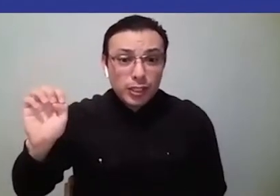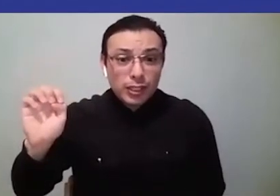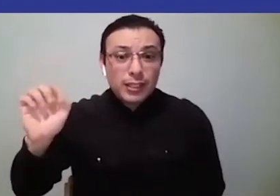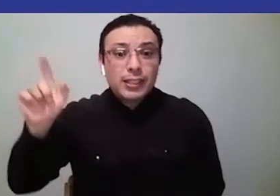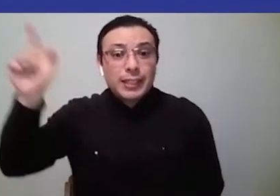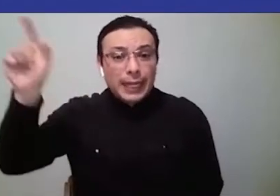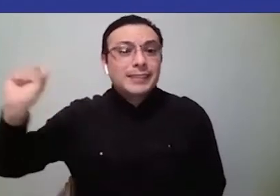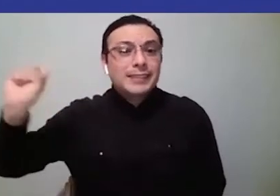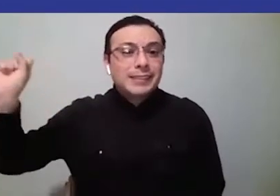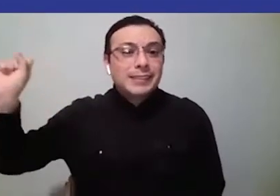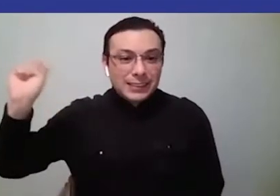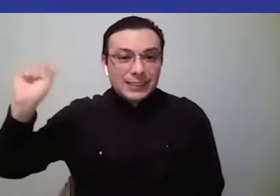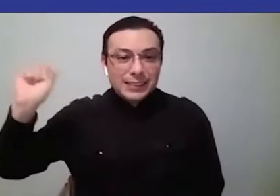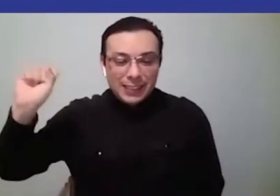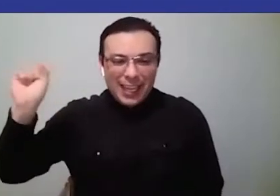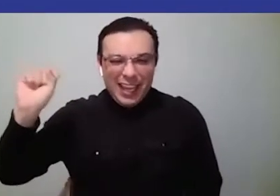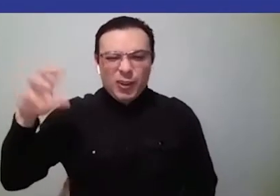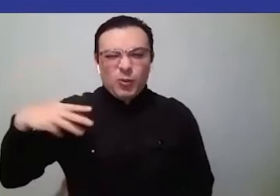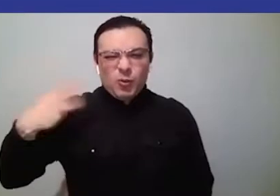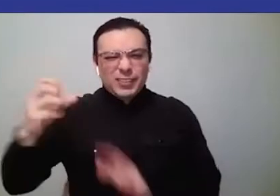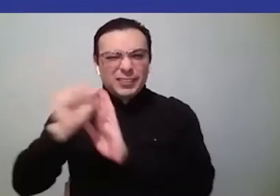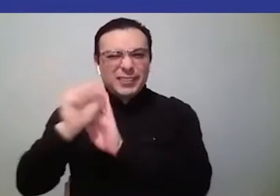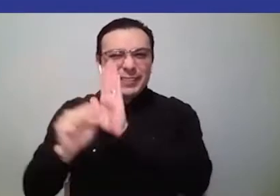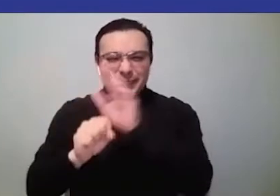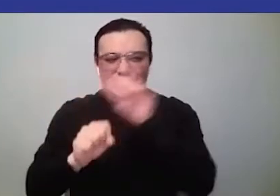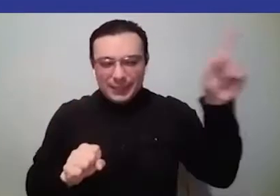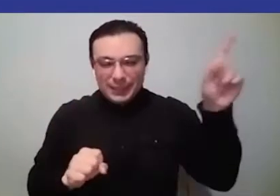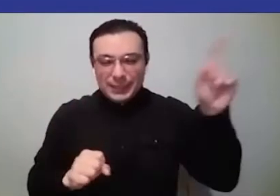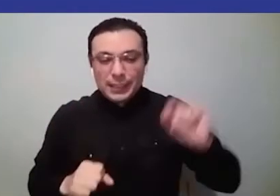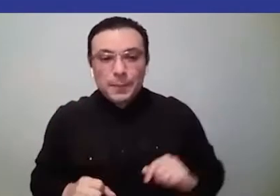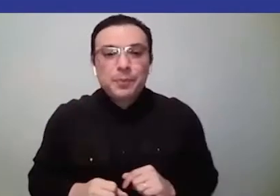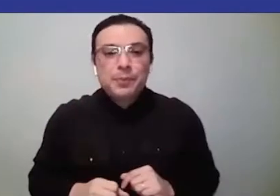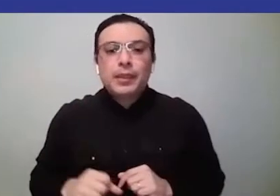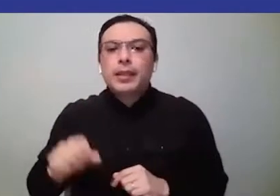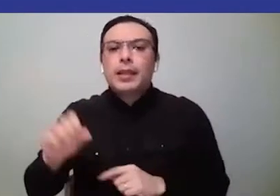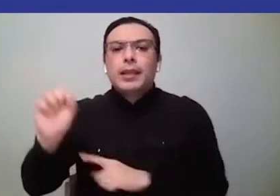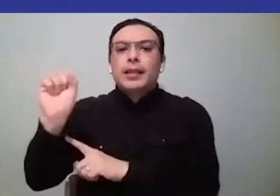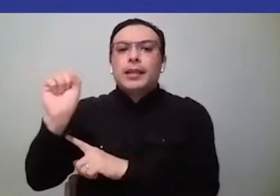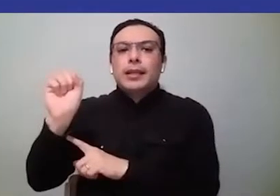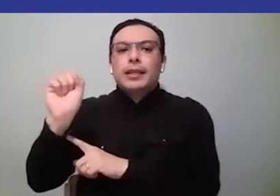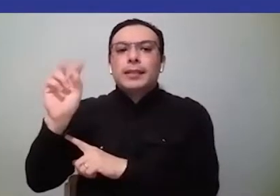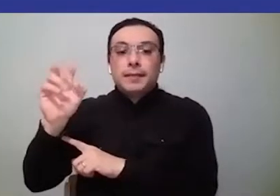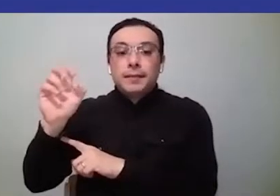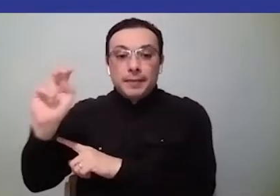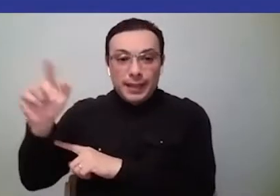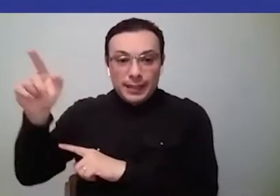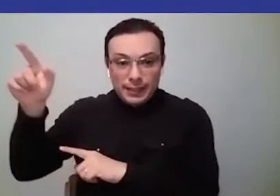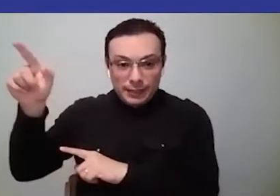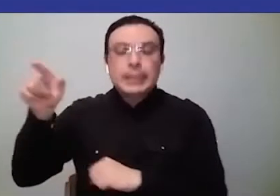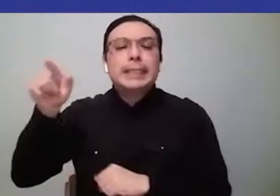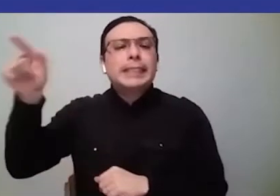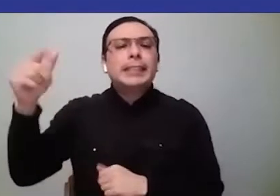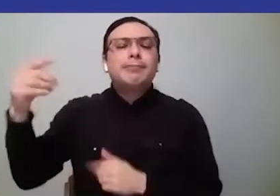my friend Sven Hackinson, who was the previous director of the Alutiiq Museum in what's called